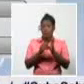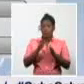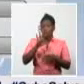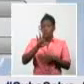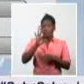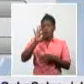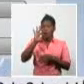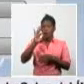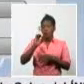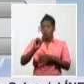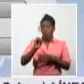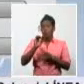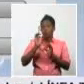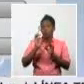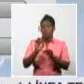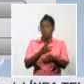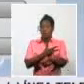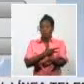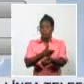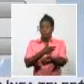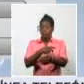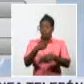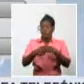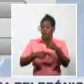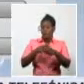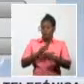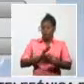At this moment, Cuba already accumulates